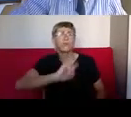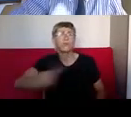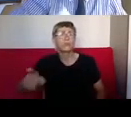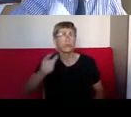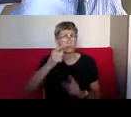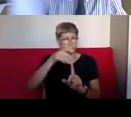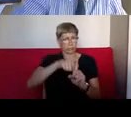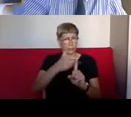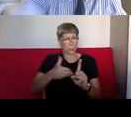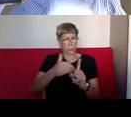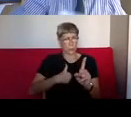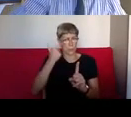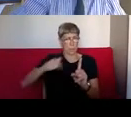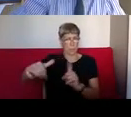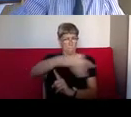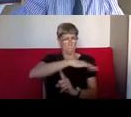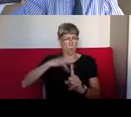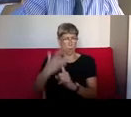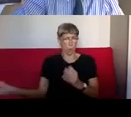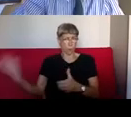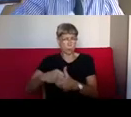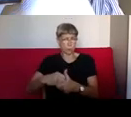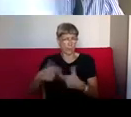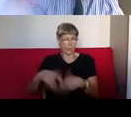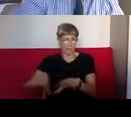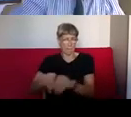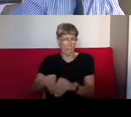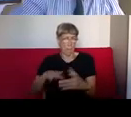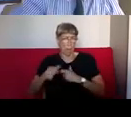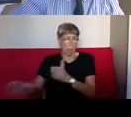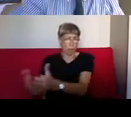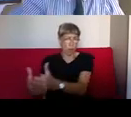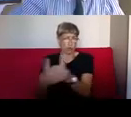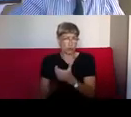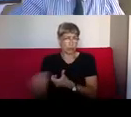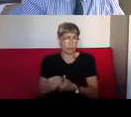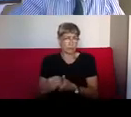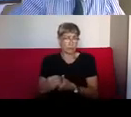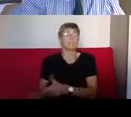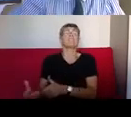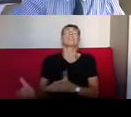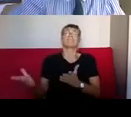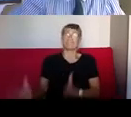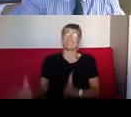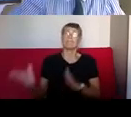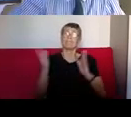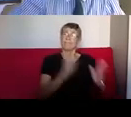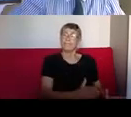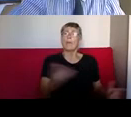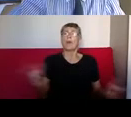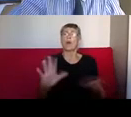also like to underline what it happens and what we found